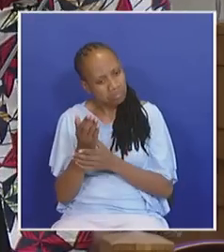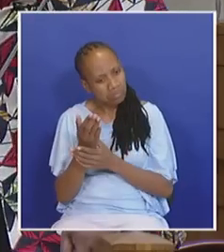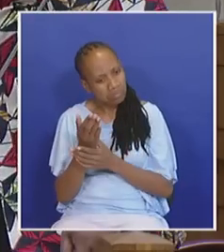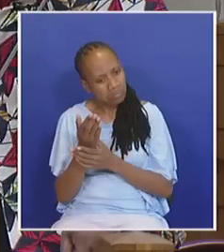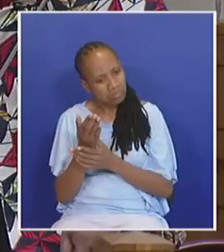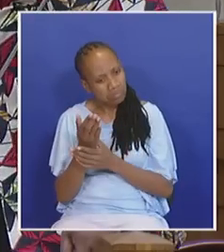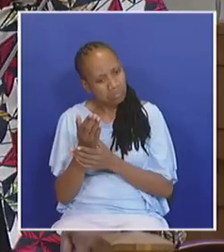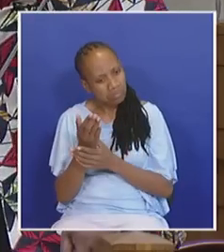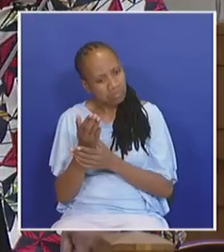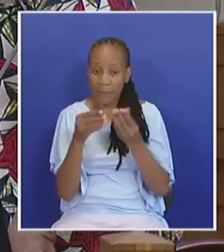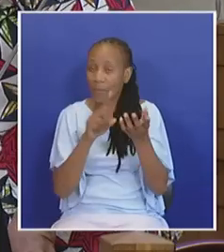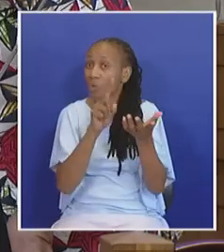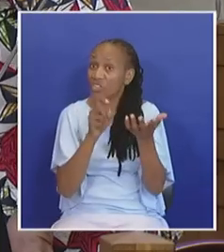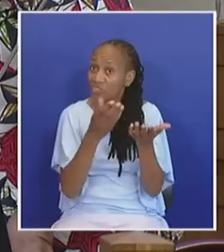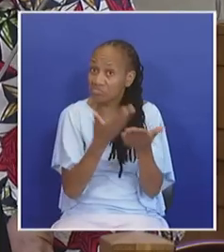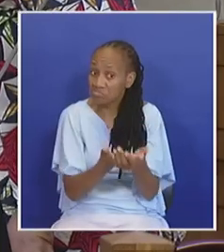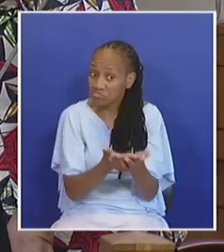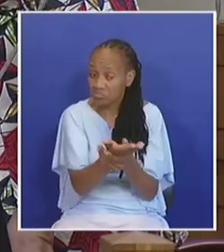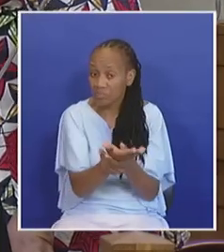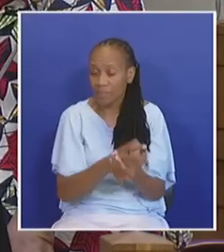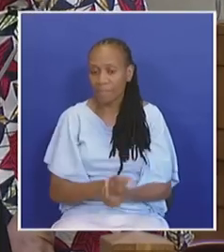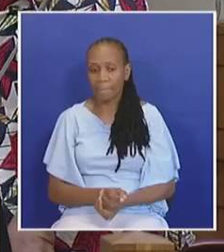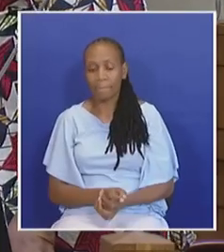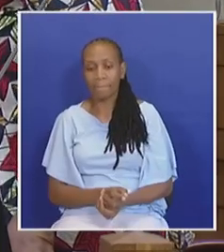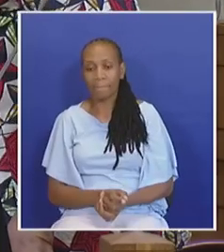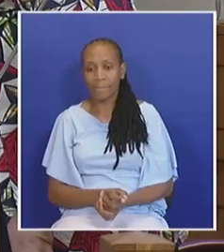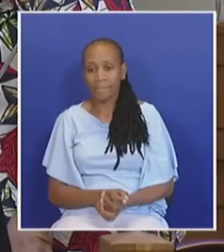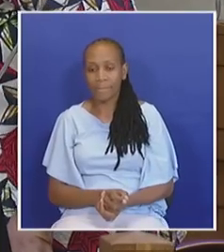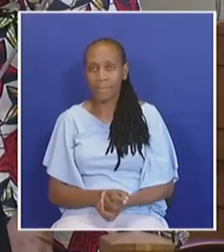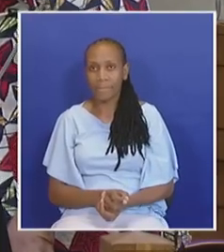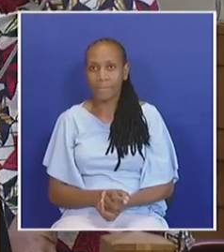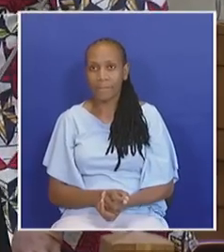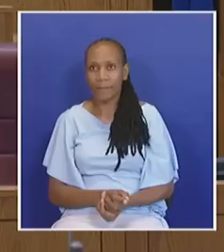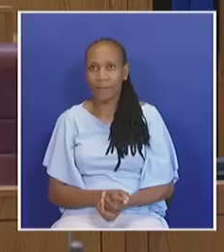would take a question. Honorable Dlamini, will you take a question? Please.